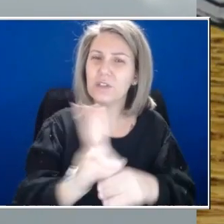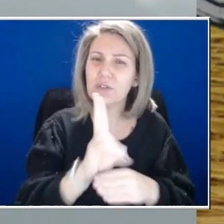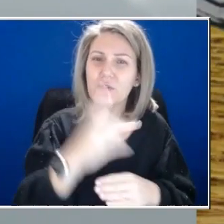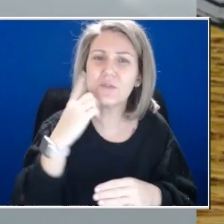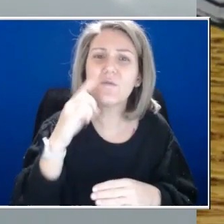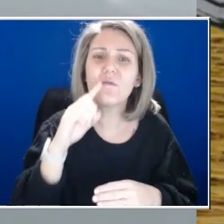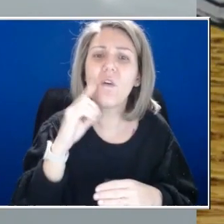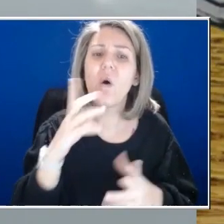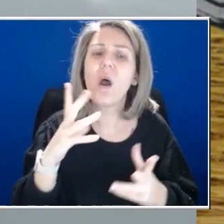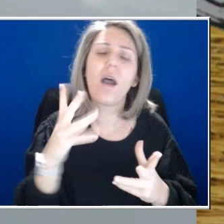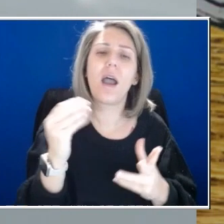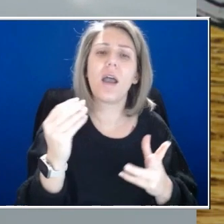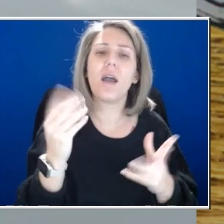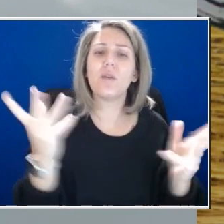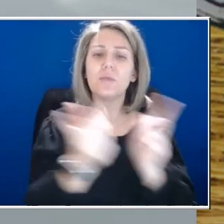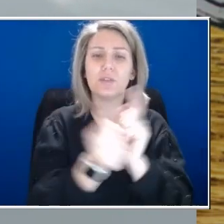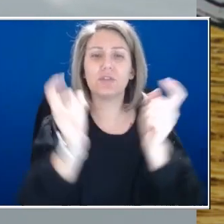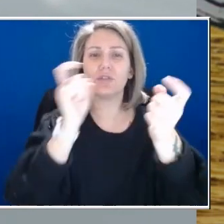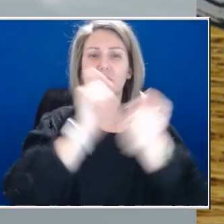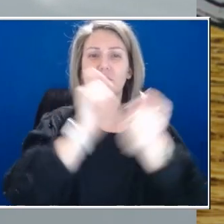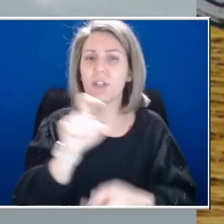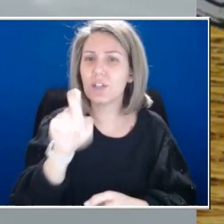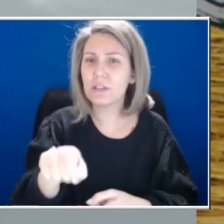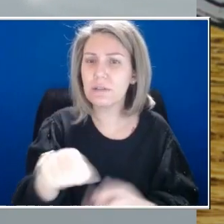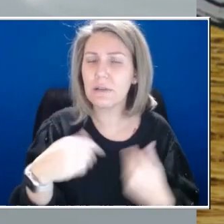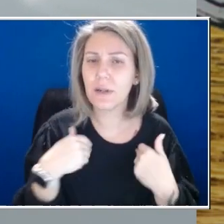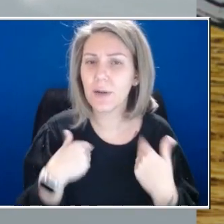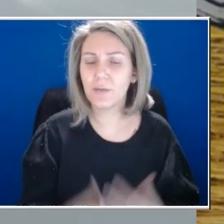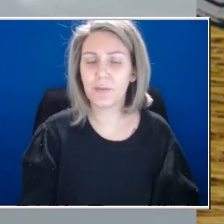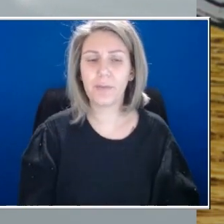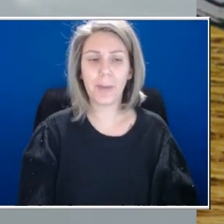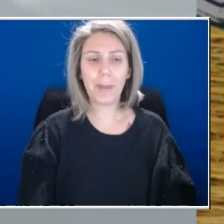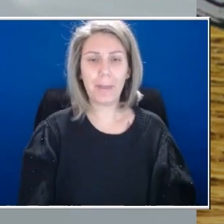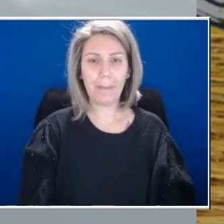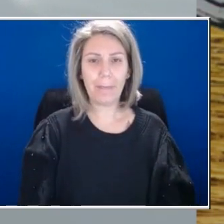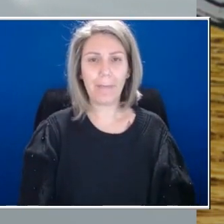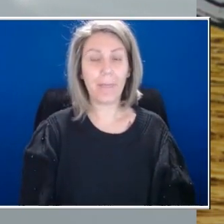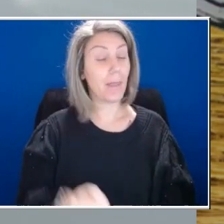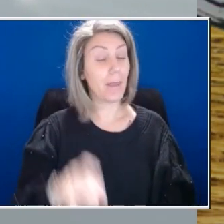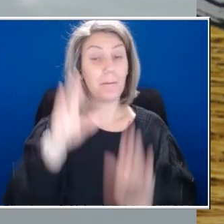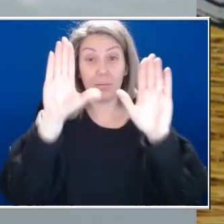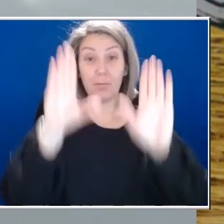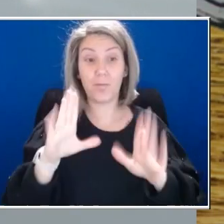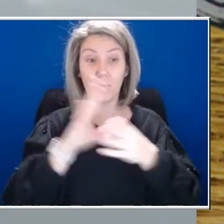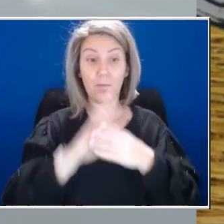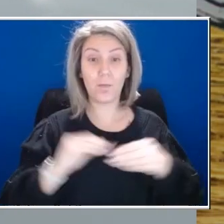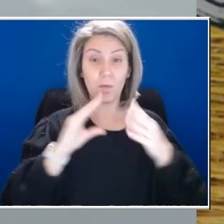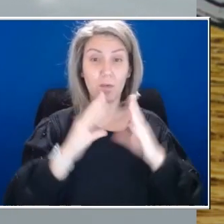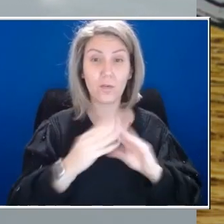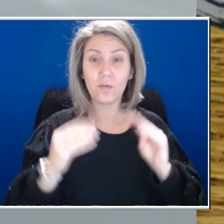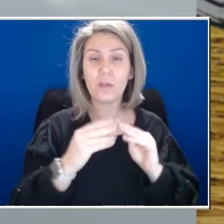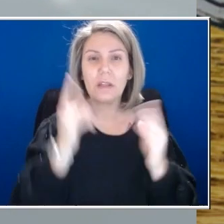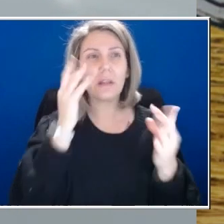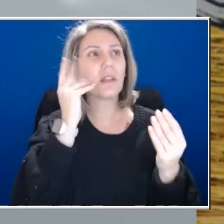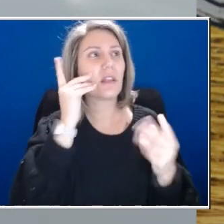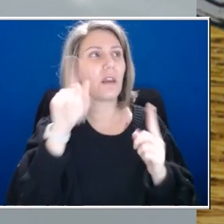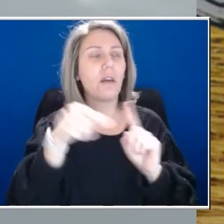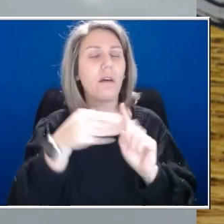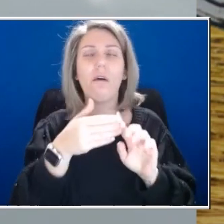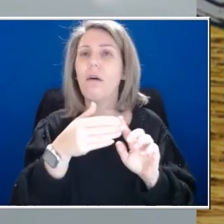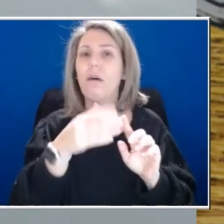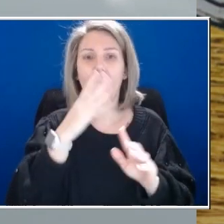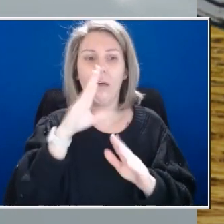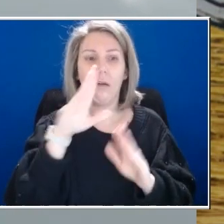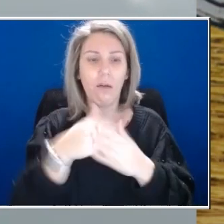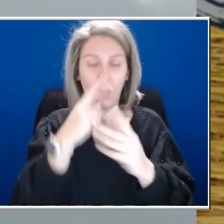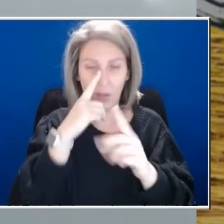then what the change needed to be made. Yeah, I think this is a great story. And you think about all of the incredibly complex technology we have